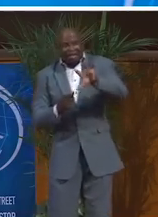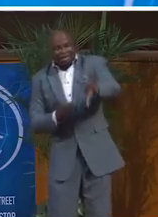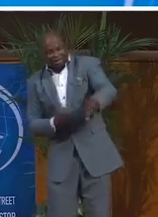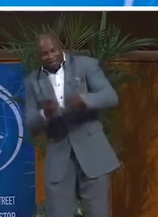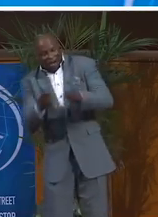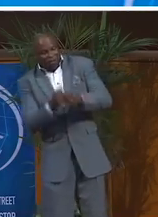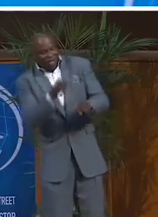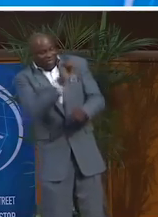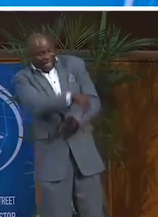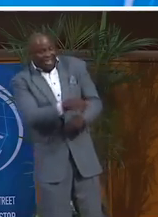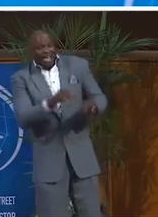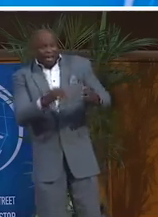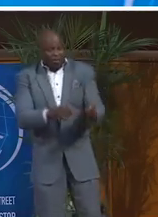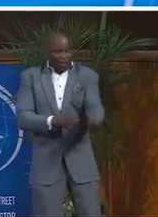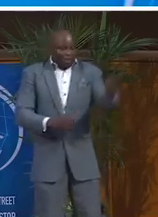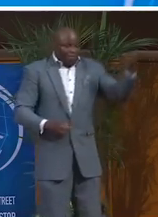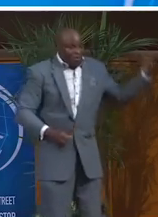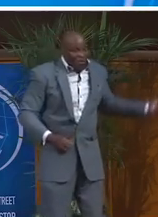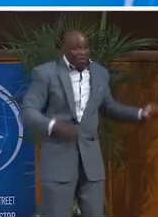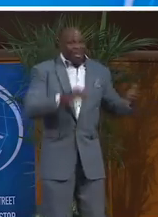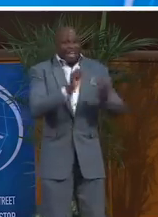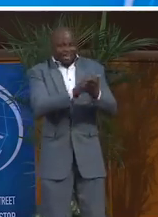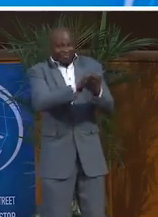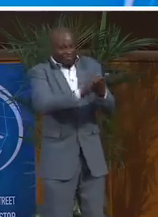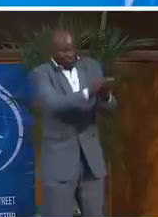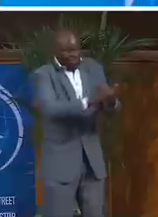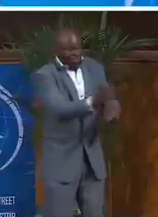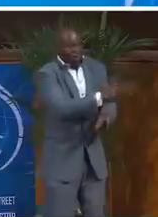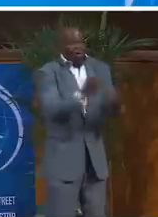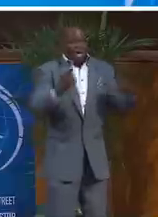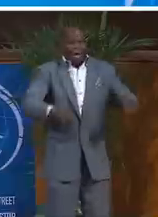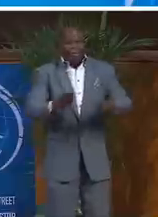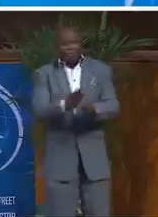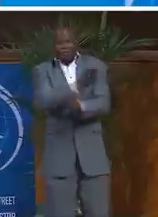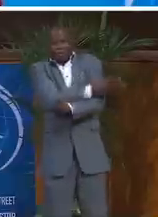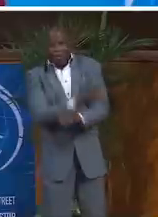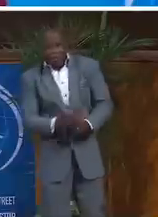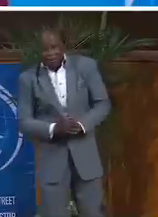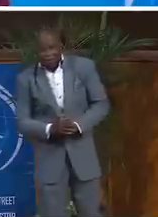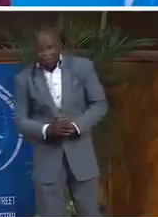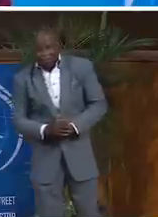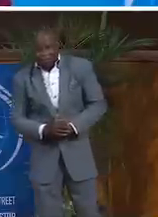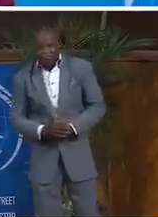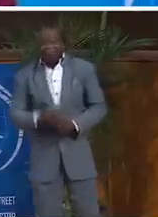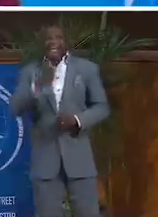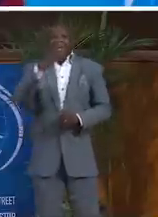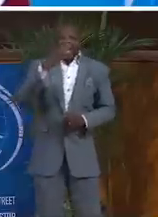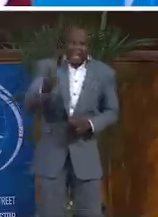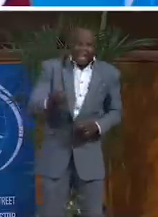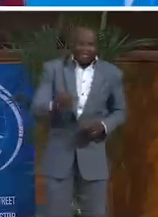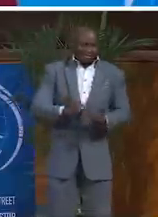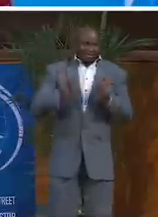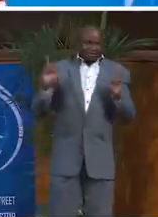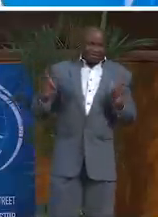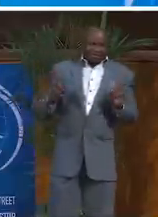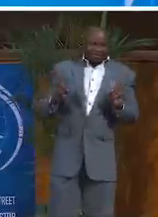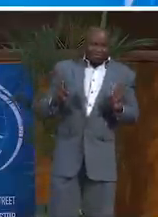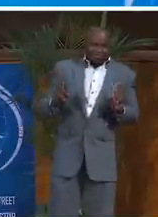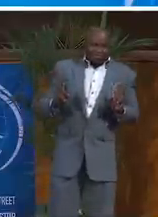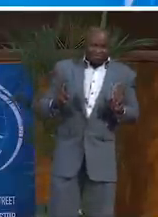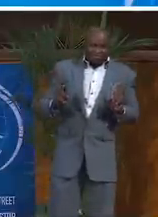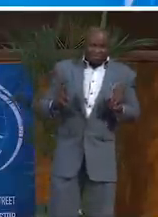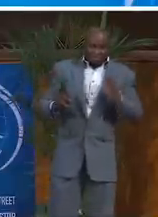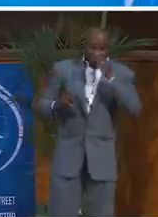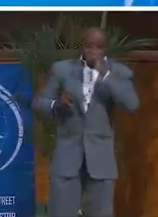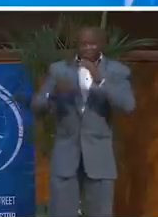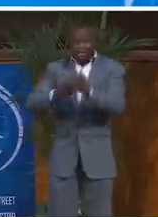dealt with and removed and erased what came on the front end. And is different.